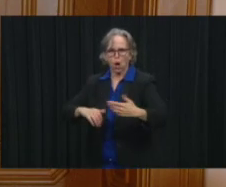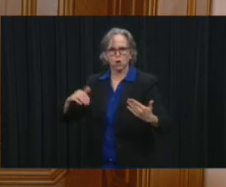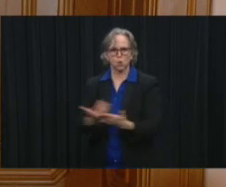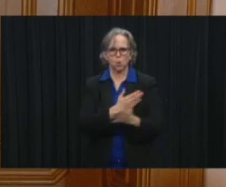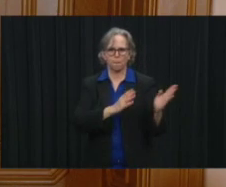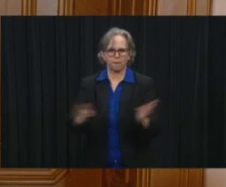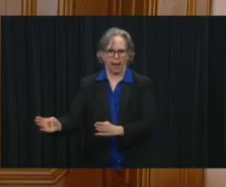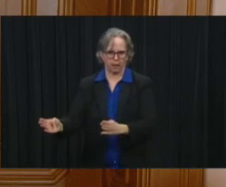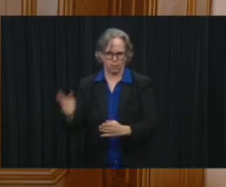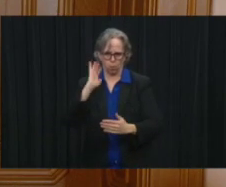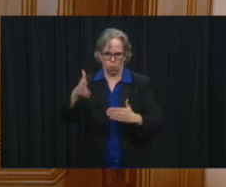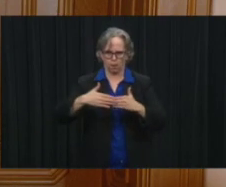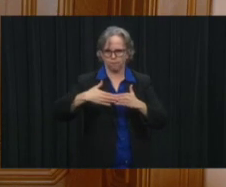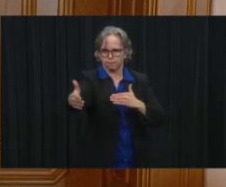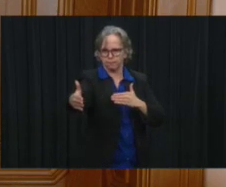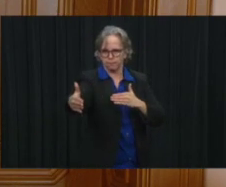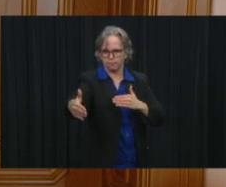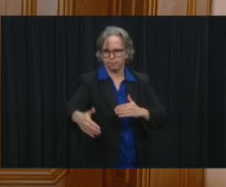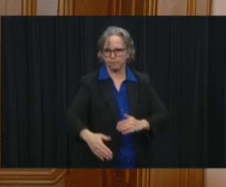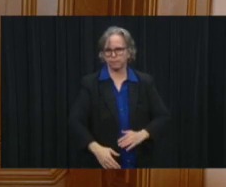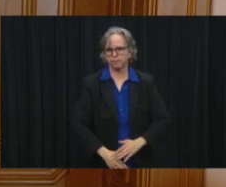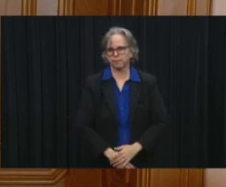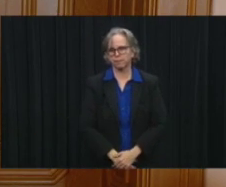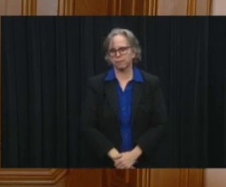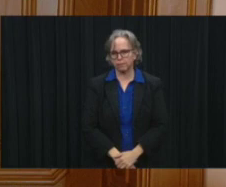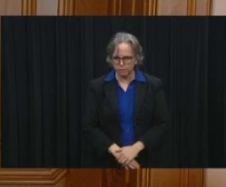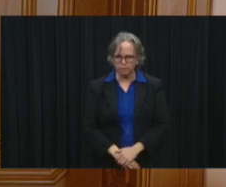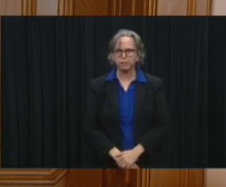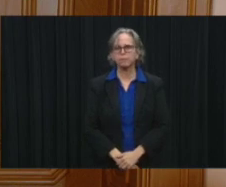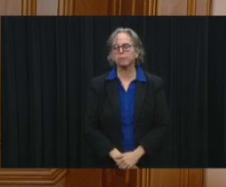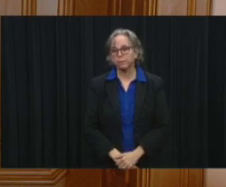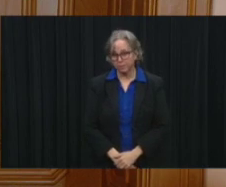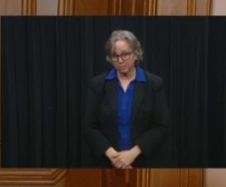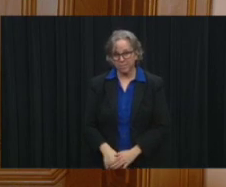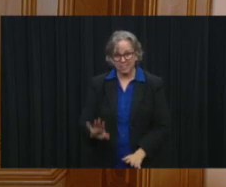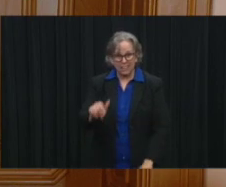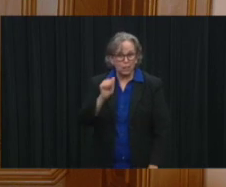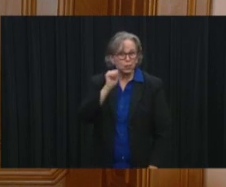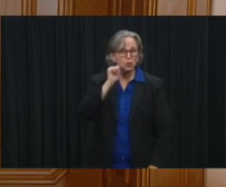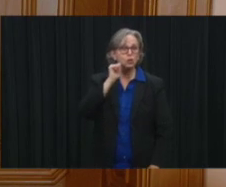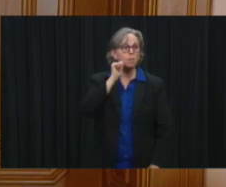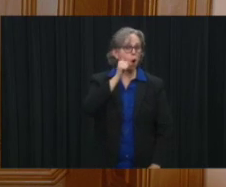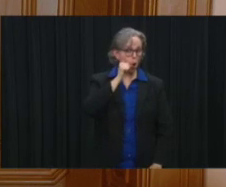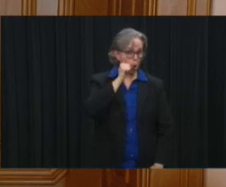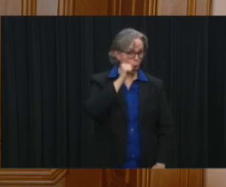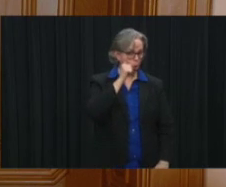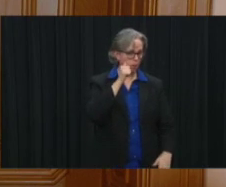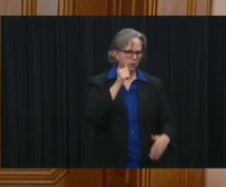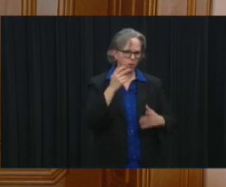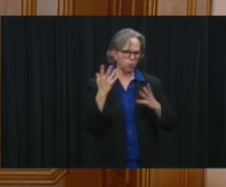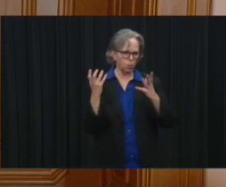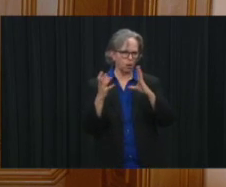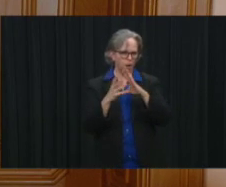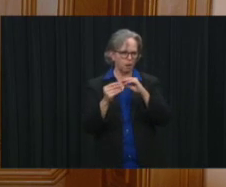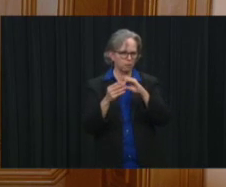We will also talk tomorrow about what some of the needs are in some of the other